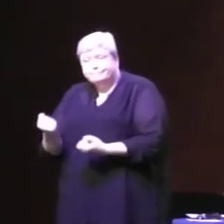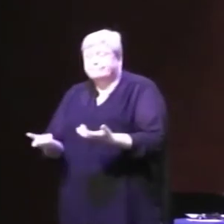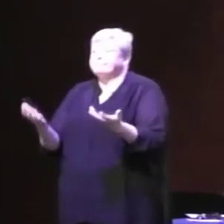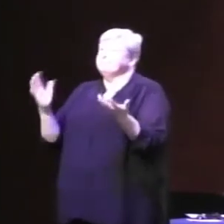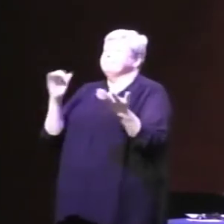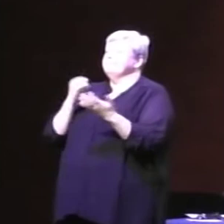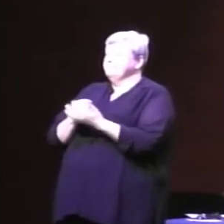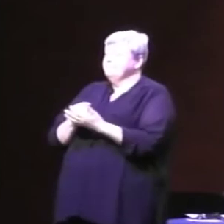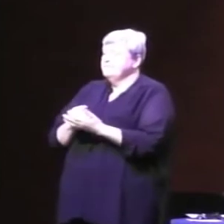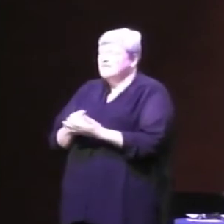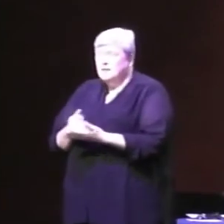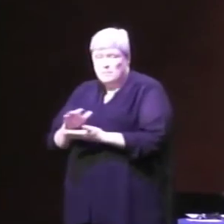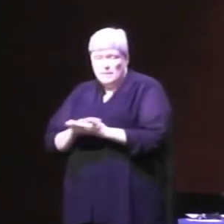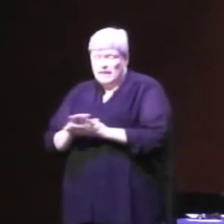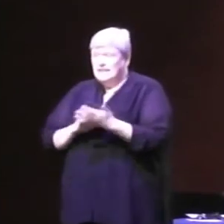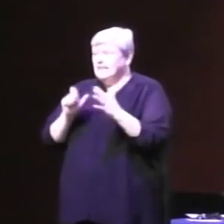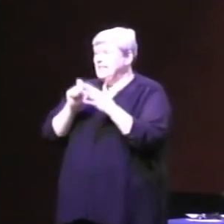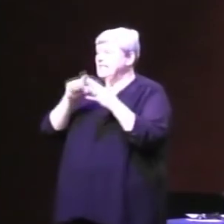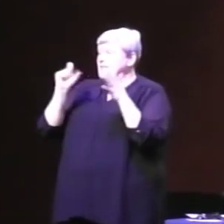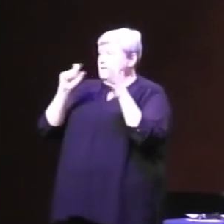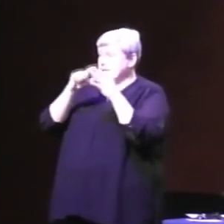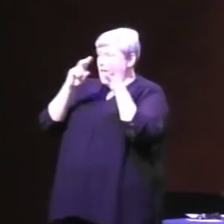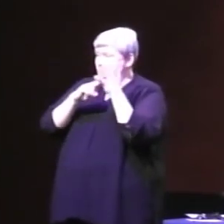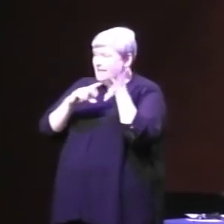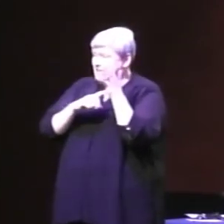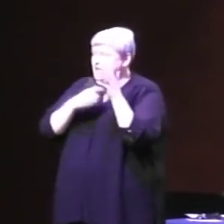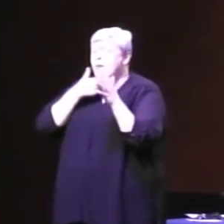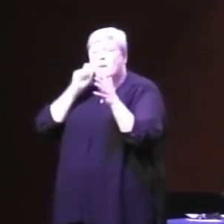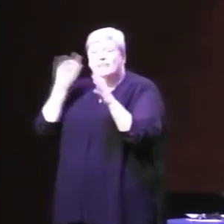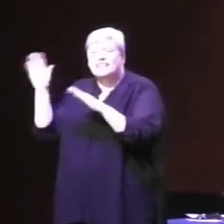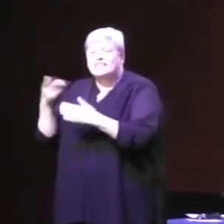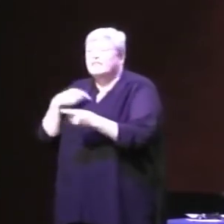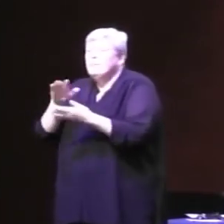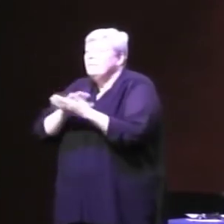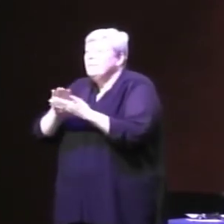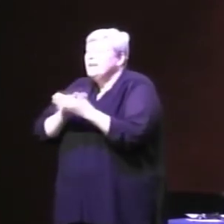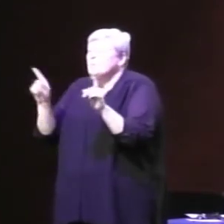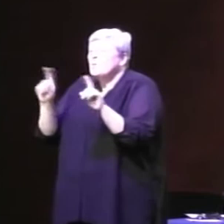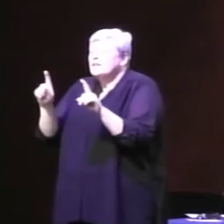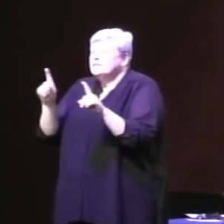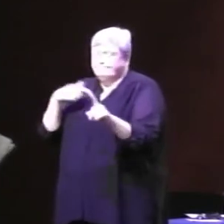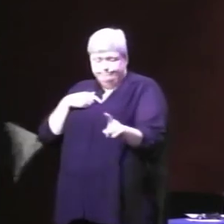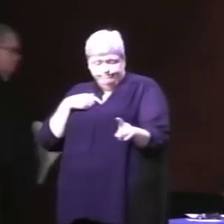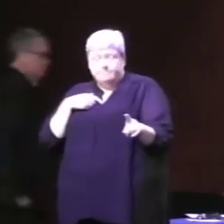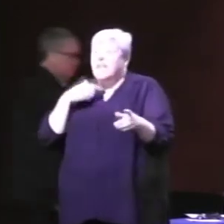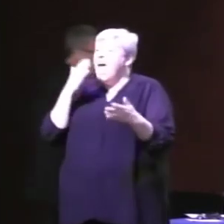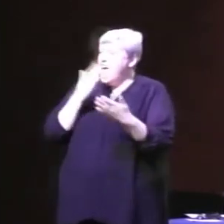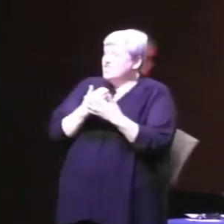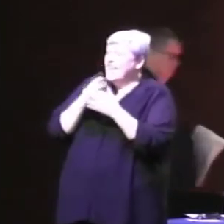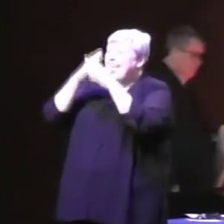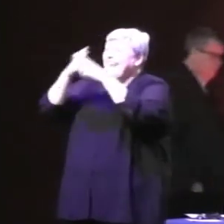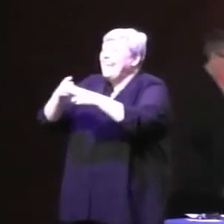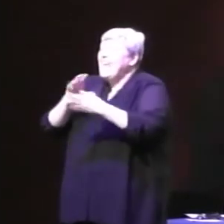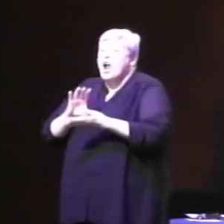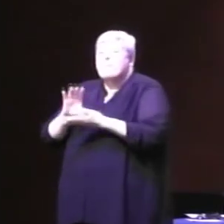public services actually mean? Well, I've got a few instances. They actually mean care packages